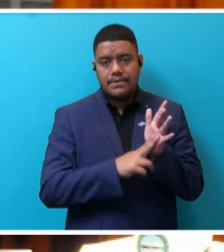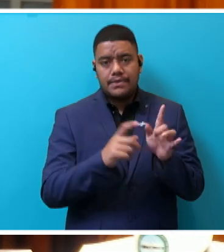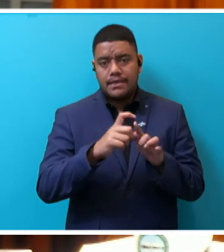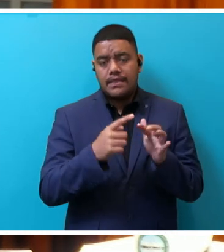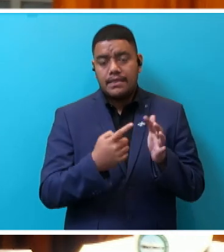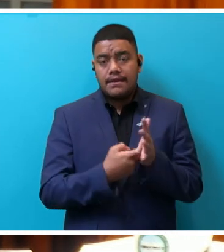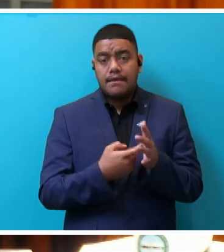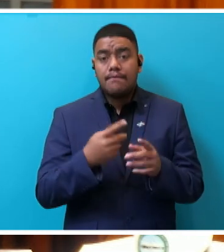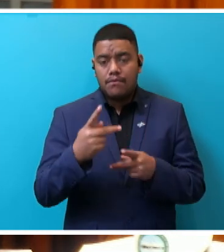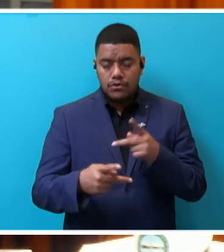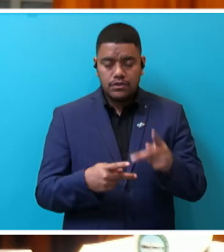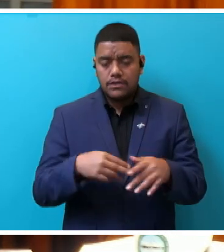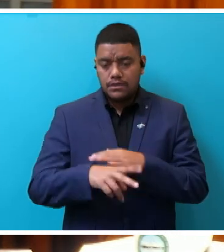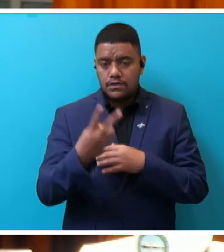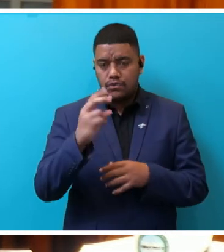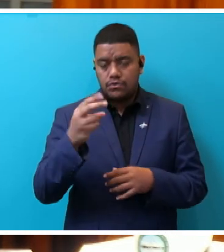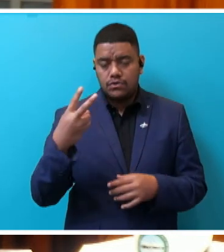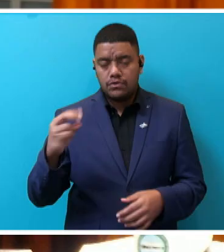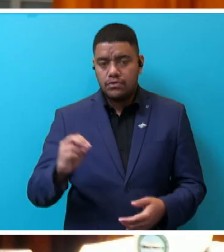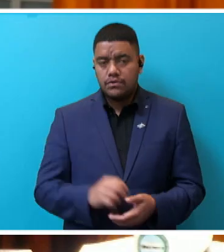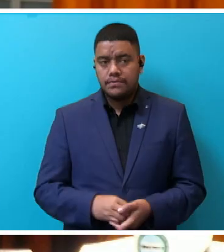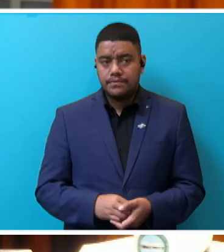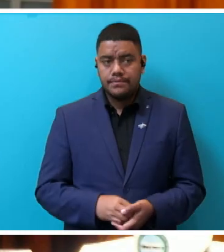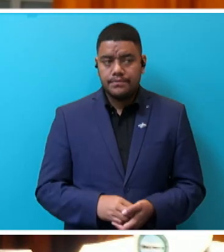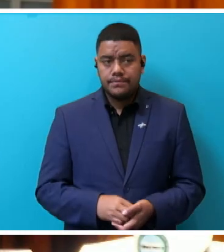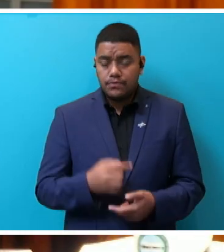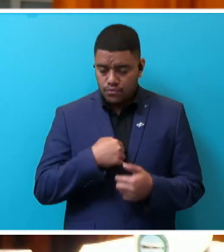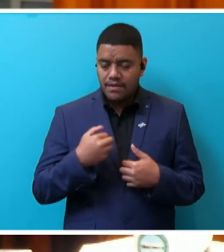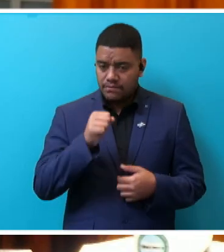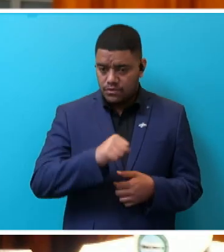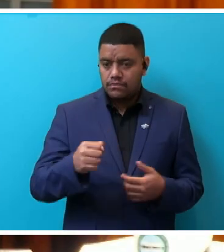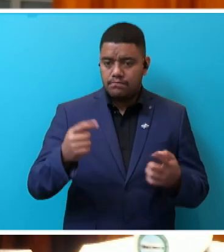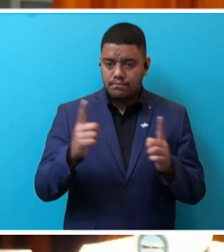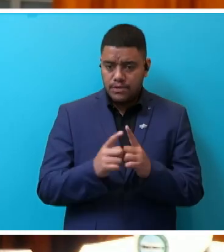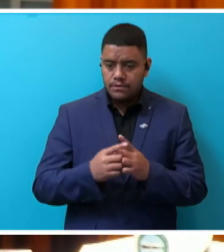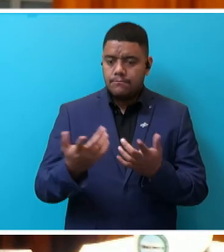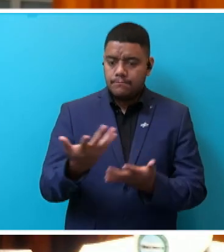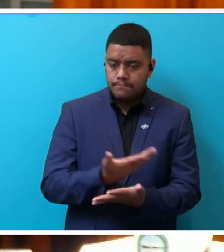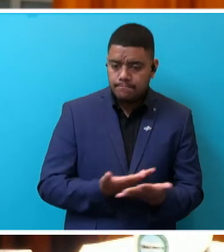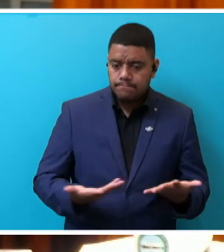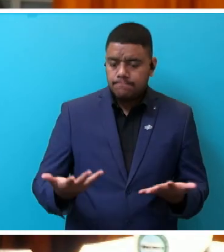in 2020. Now, we've held a series of meetings. I myself have